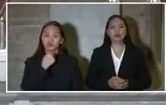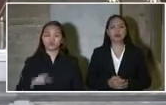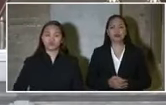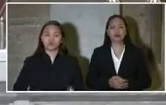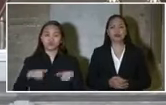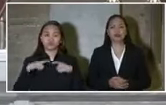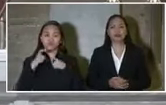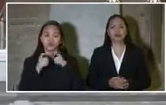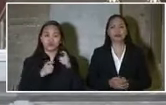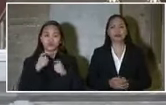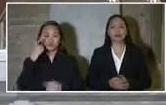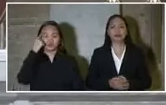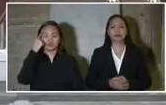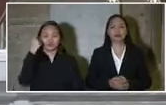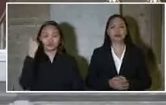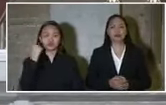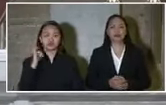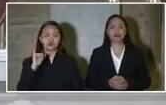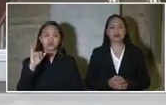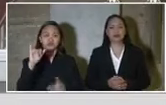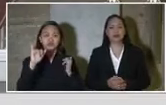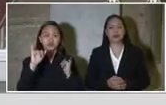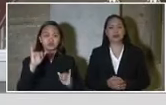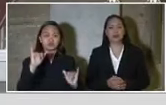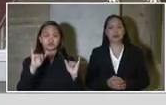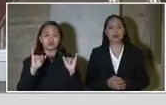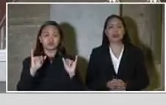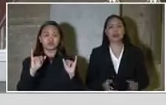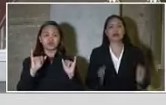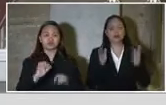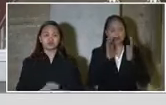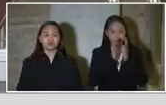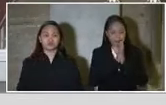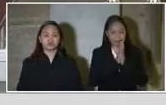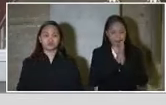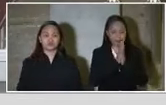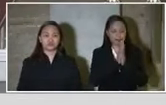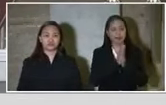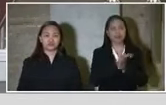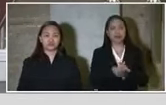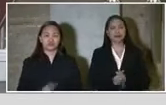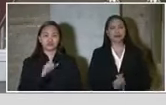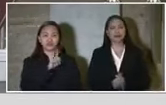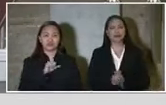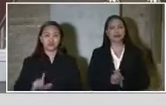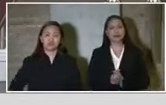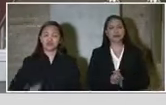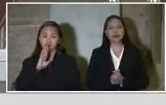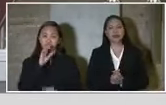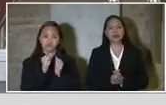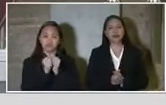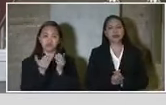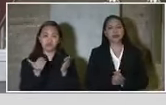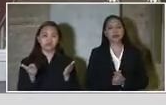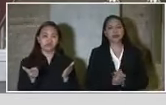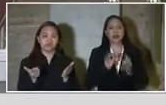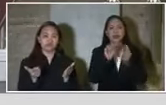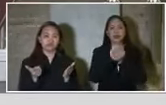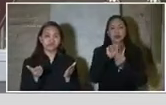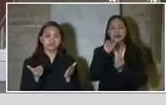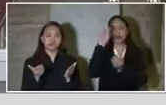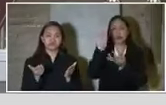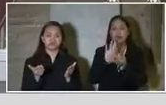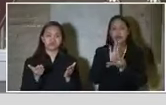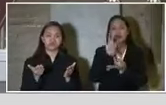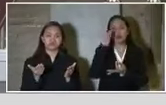and reigns forever and ever. Amen. The Lord be with you. And with